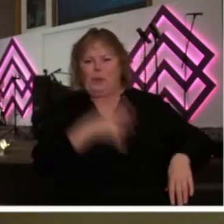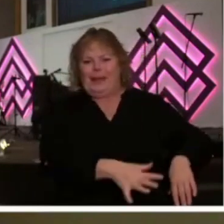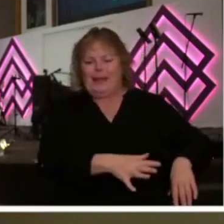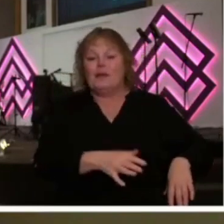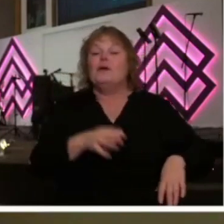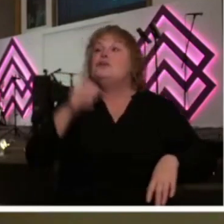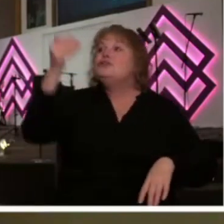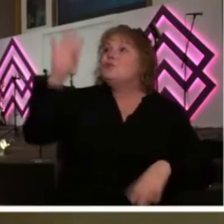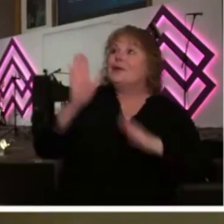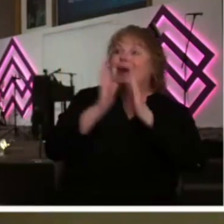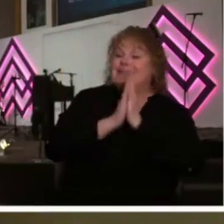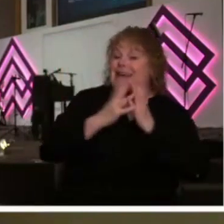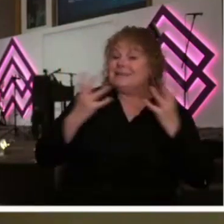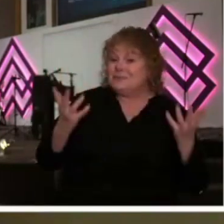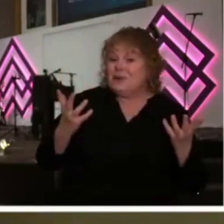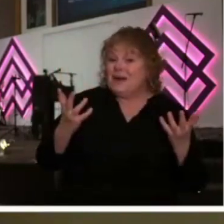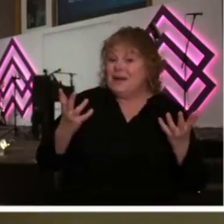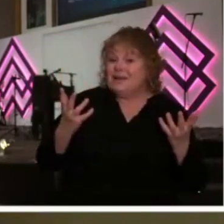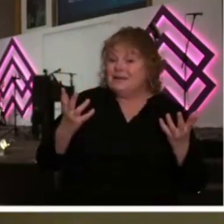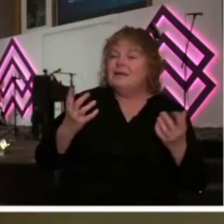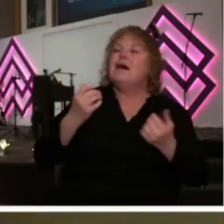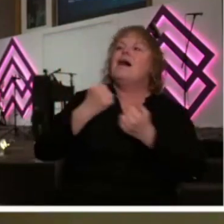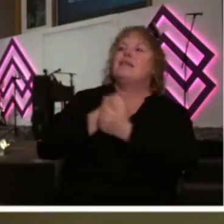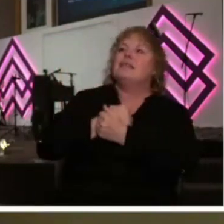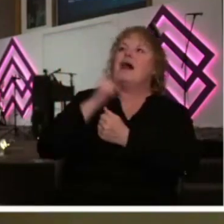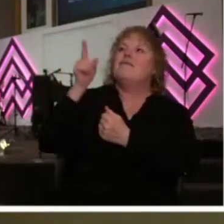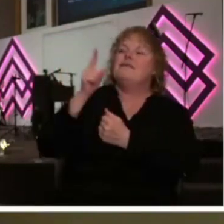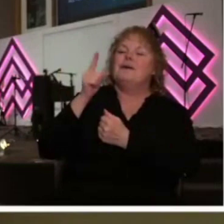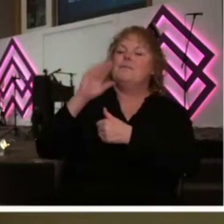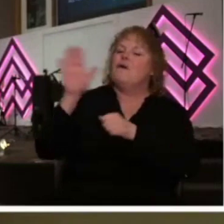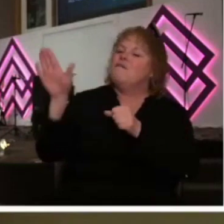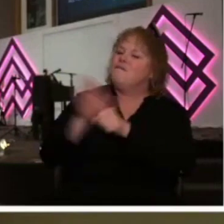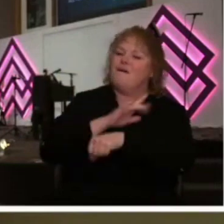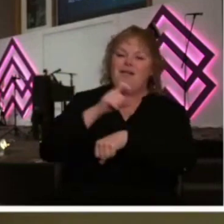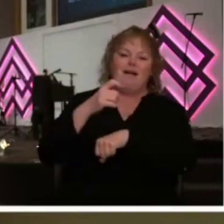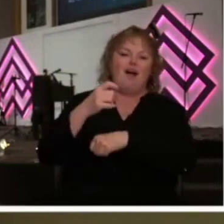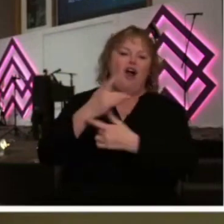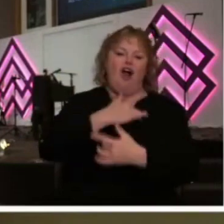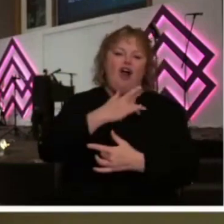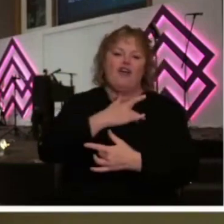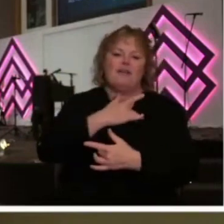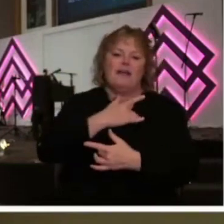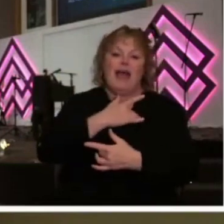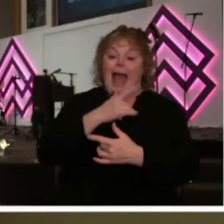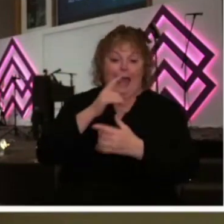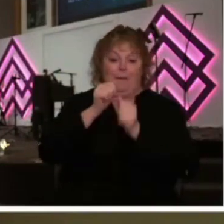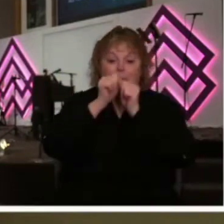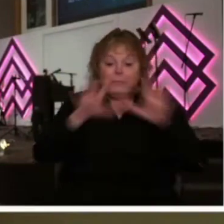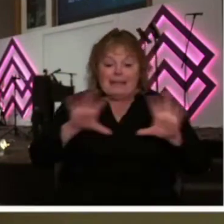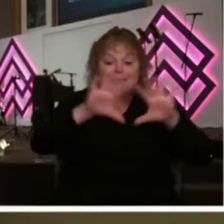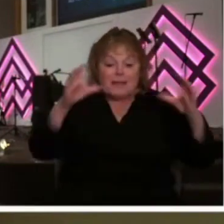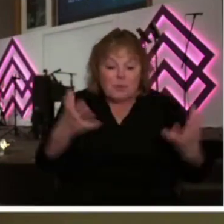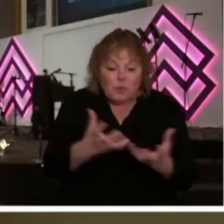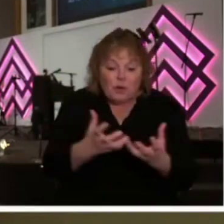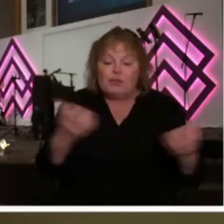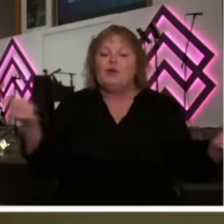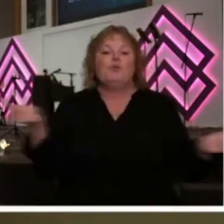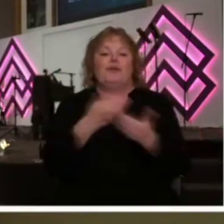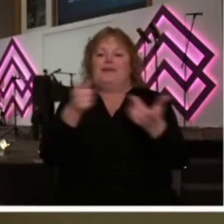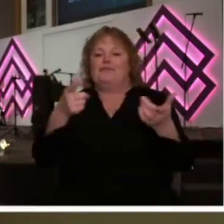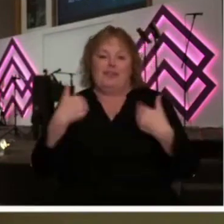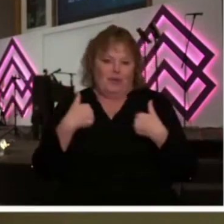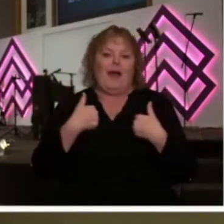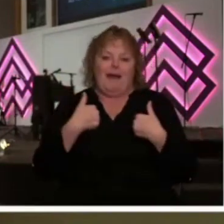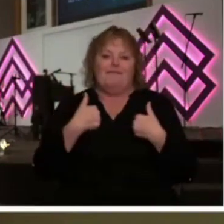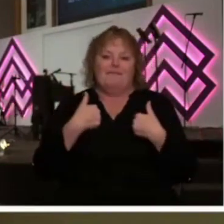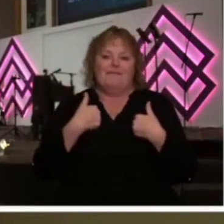this down. Loving Jesus with all your heart and blessing the world with all you've got. Loving Jesus with all